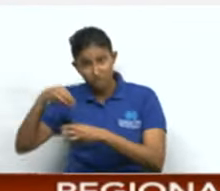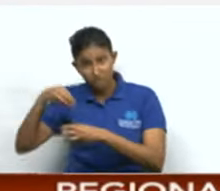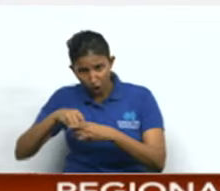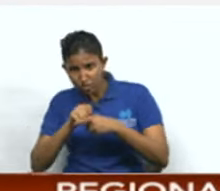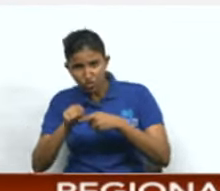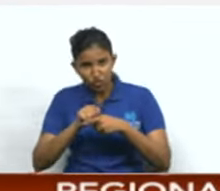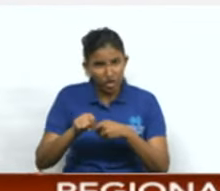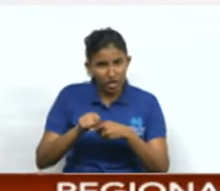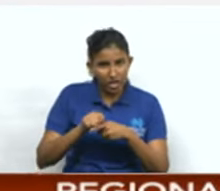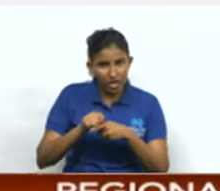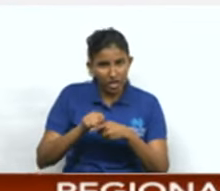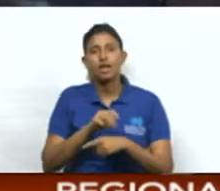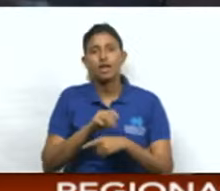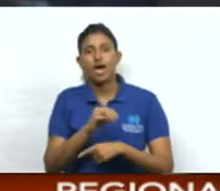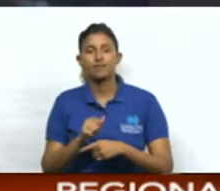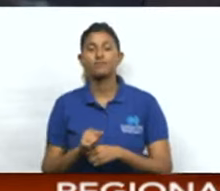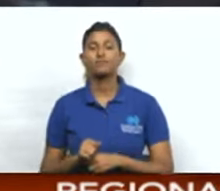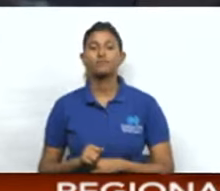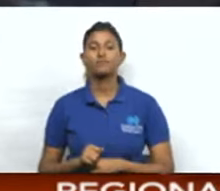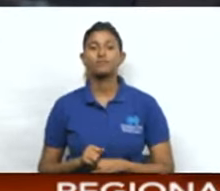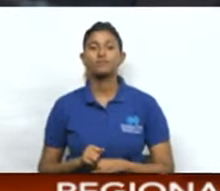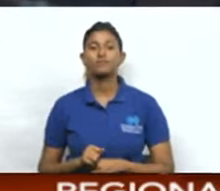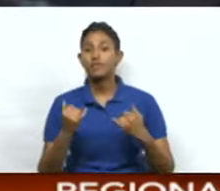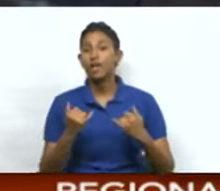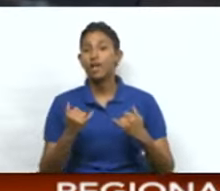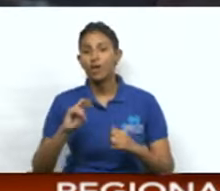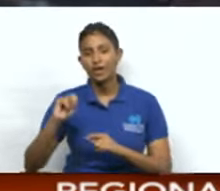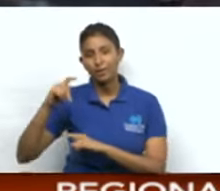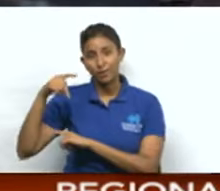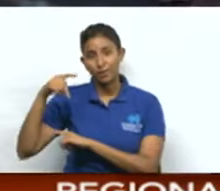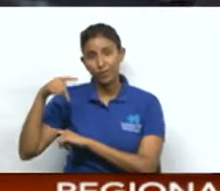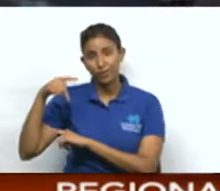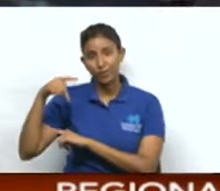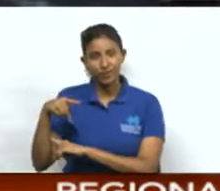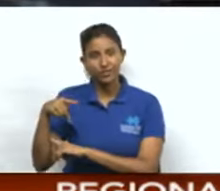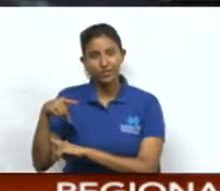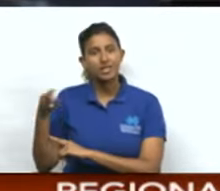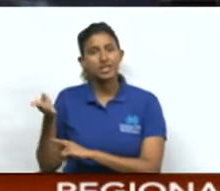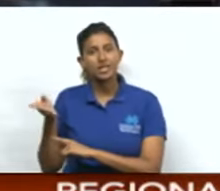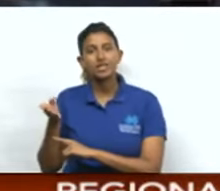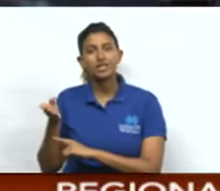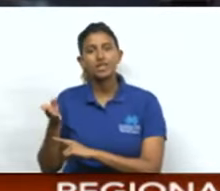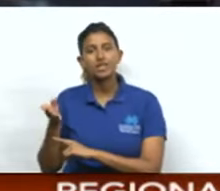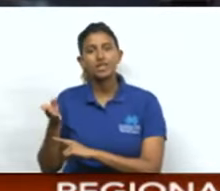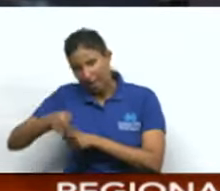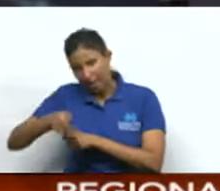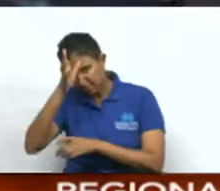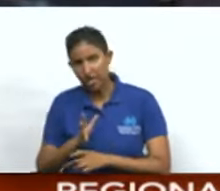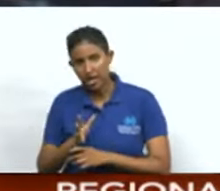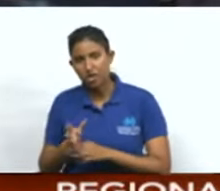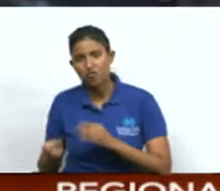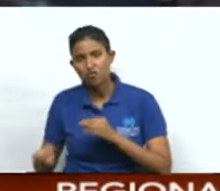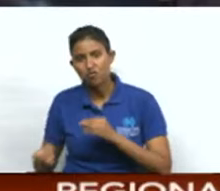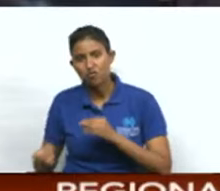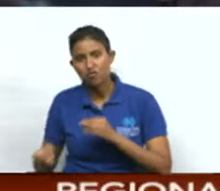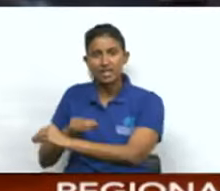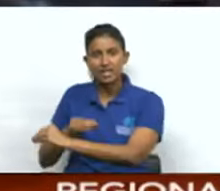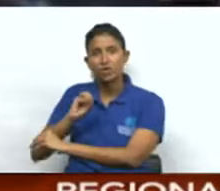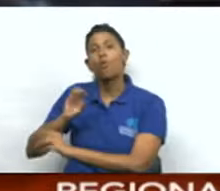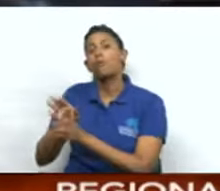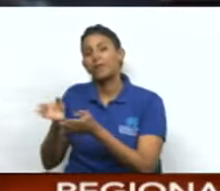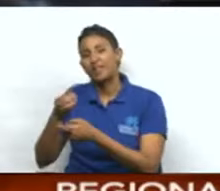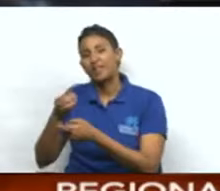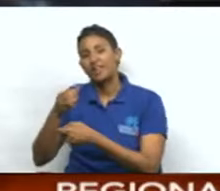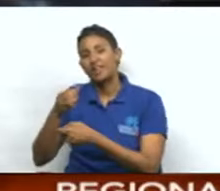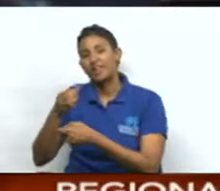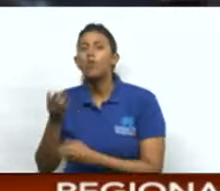Now, with Puran, who is a middle-order batsman, replacing an opener, Furlong says there will be a shifting around necessary in